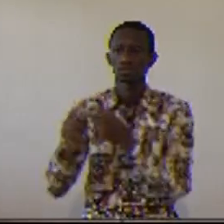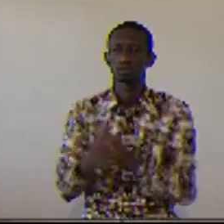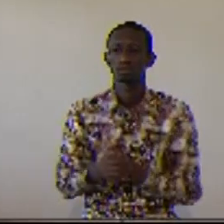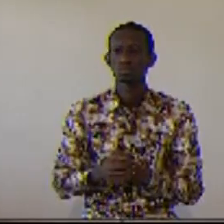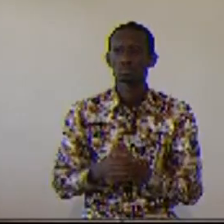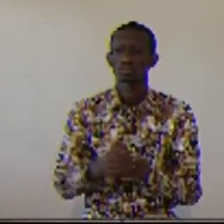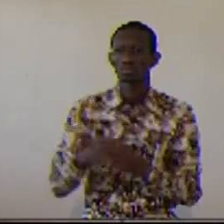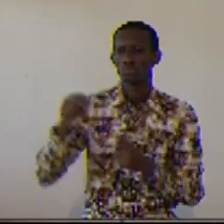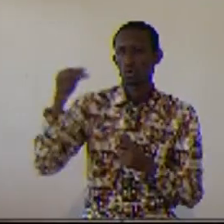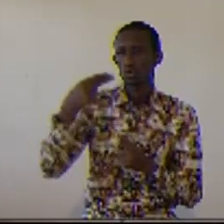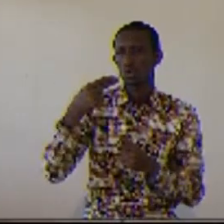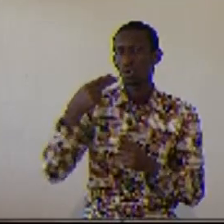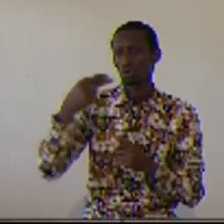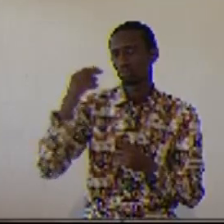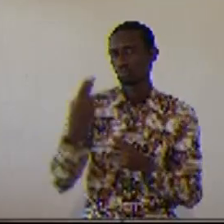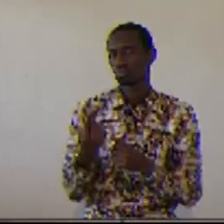it forms